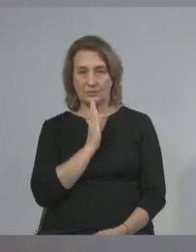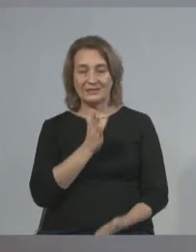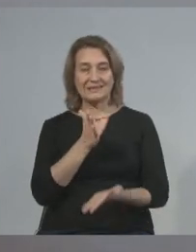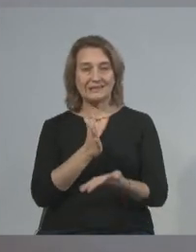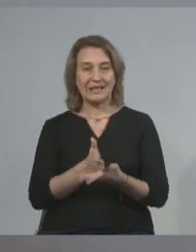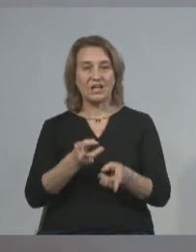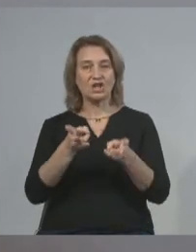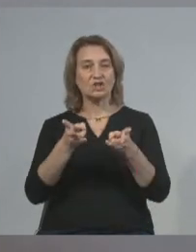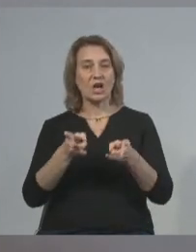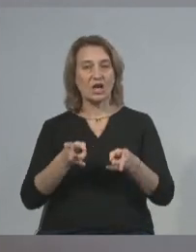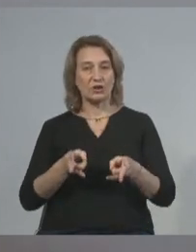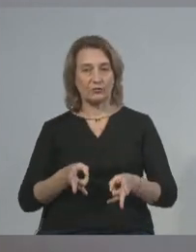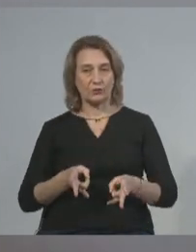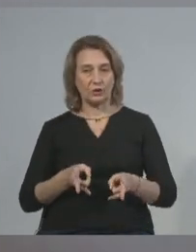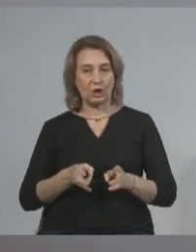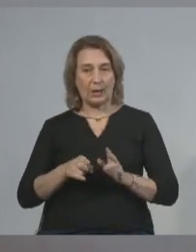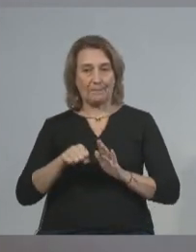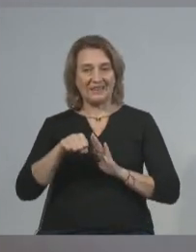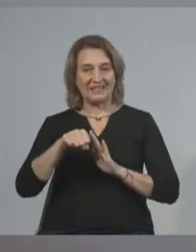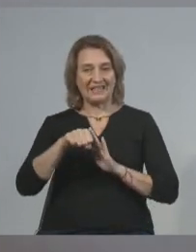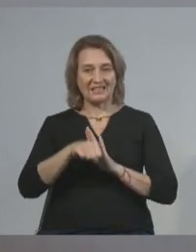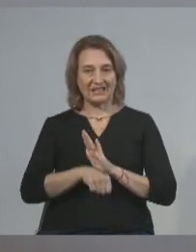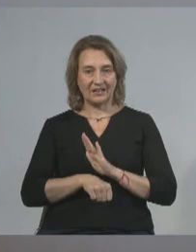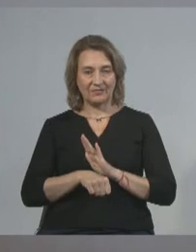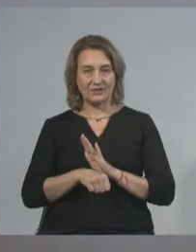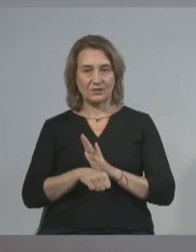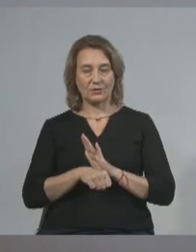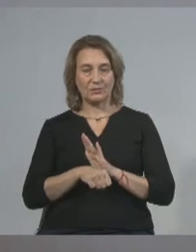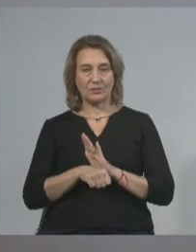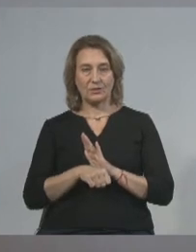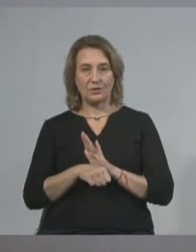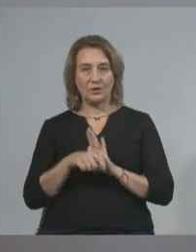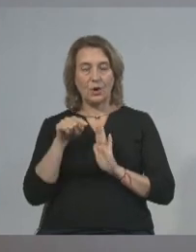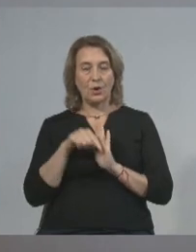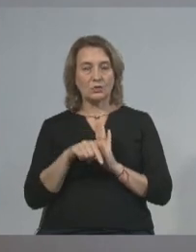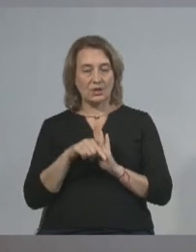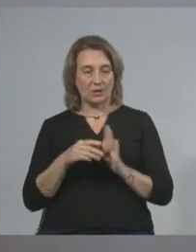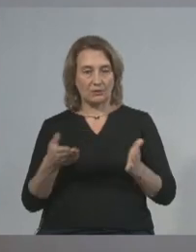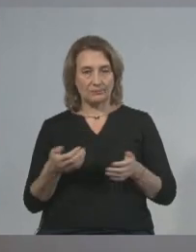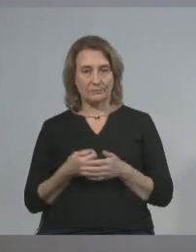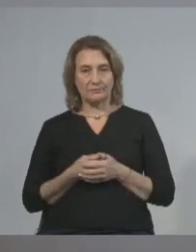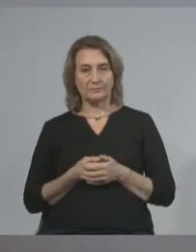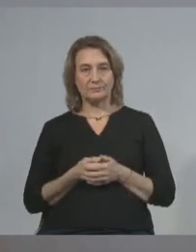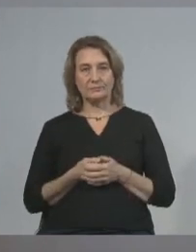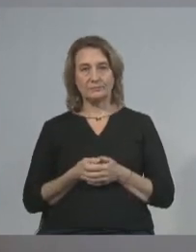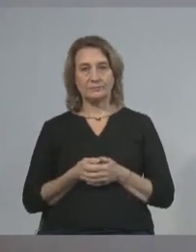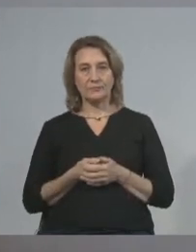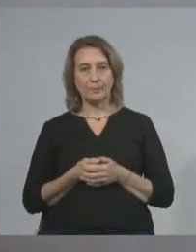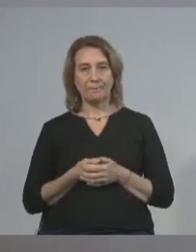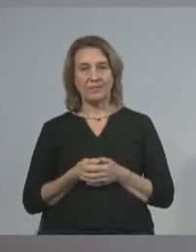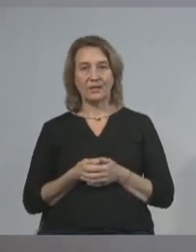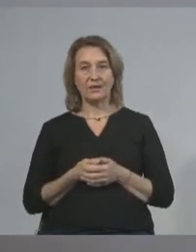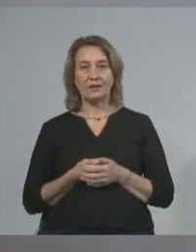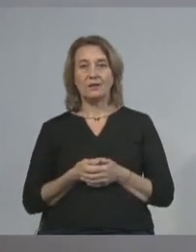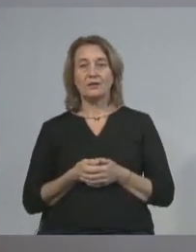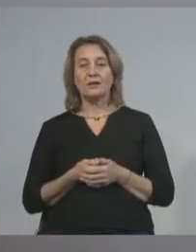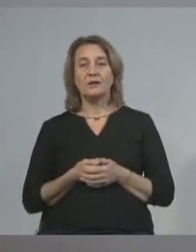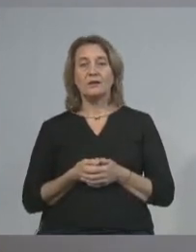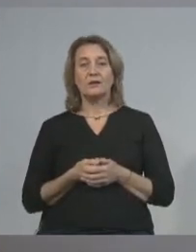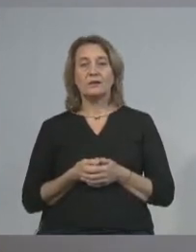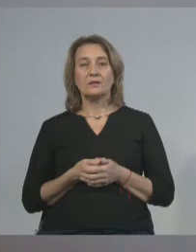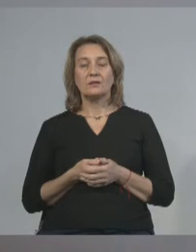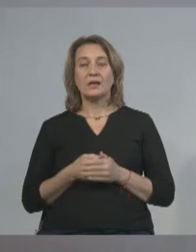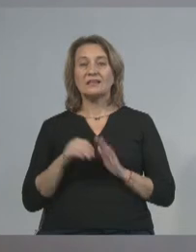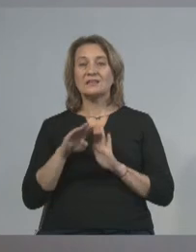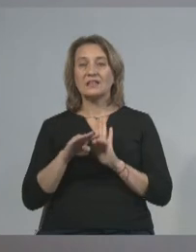age of 15. and statistically by the analysis i have already mentioned showed that male journalists protesters